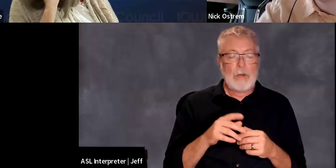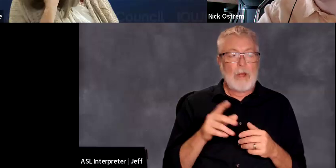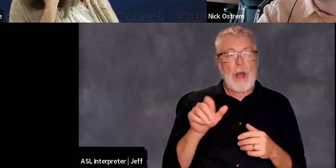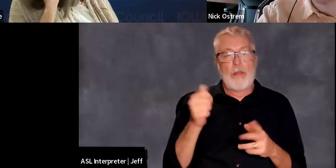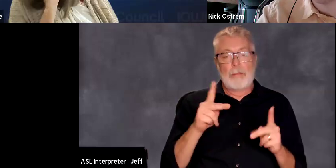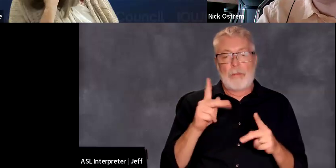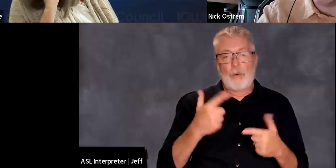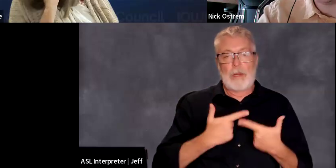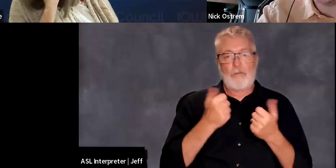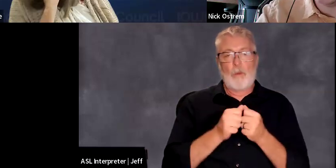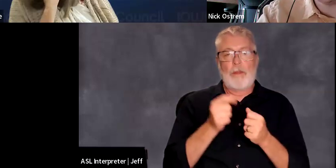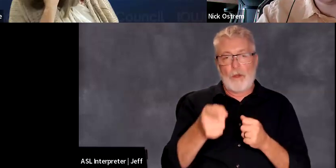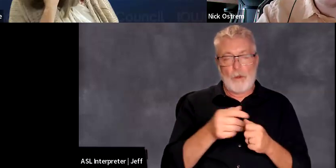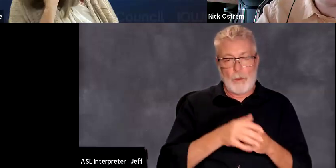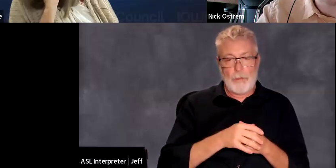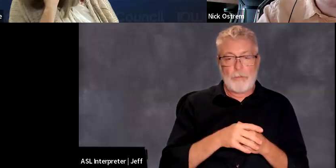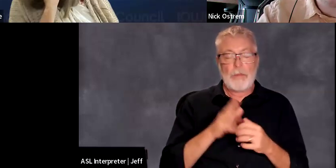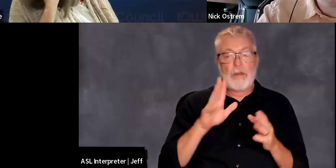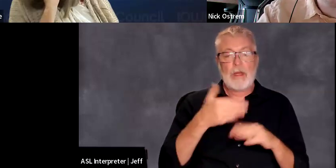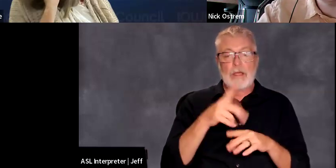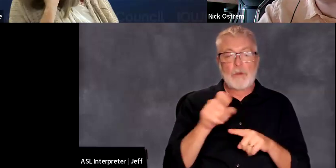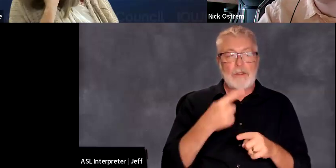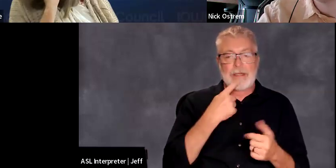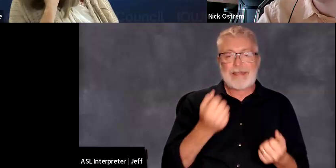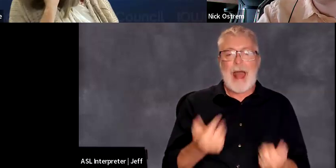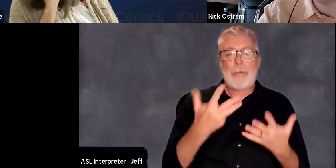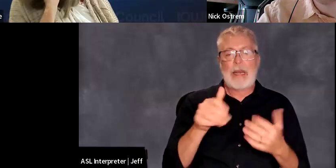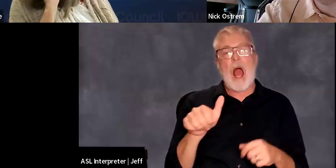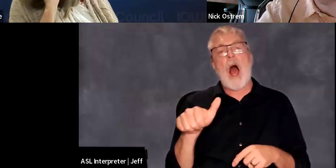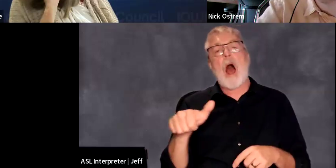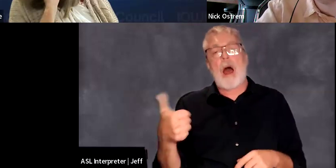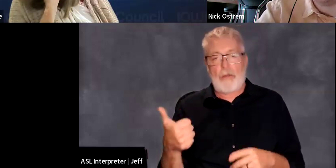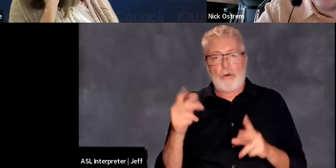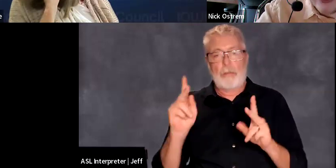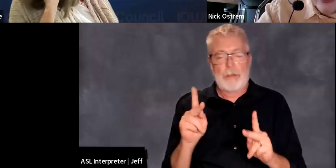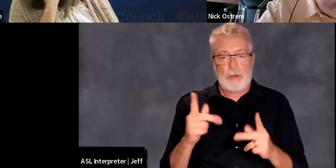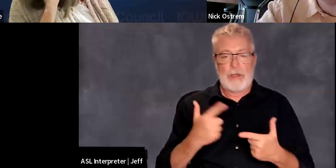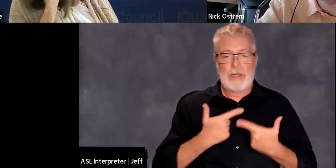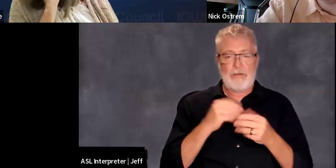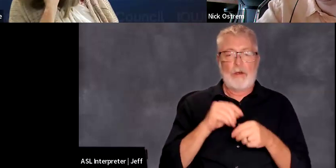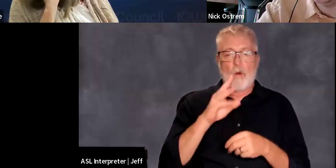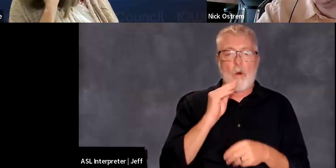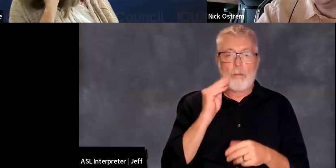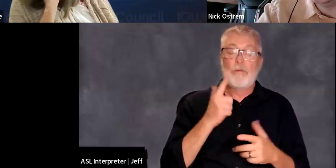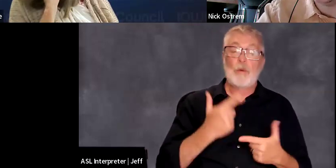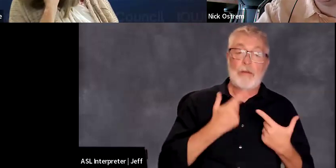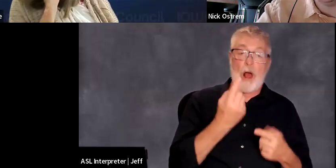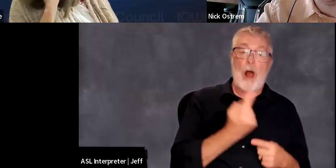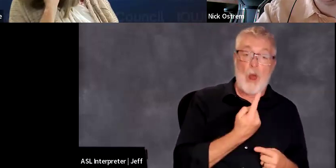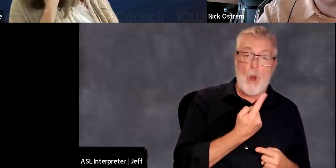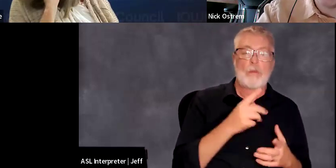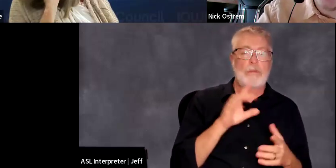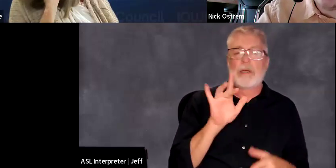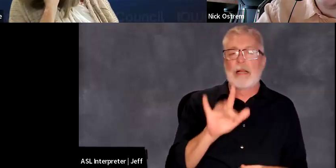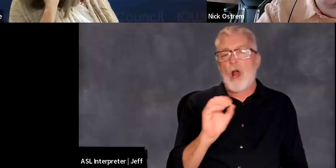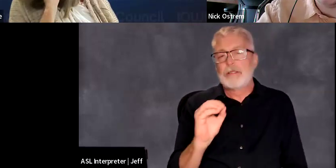So the next question asks, how many other individuals live in your home? If you live alone, click 0. So if